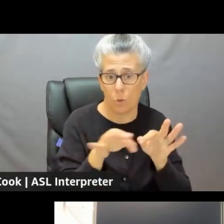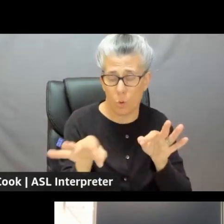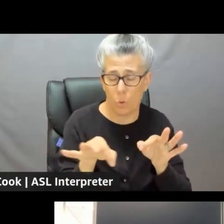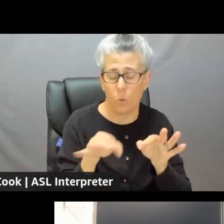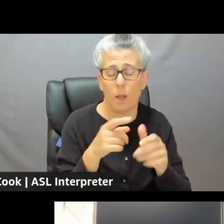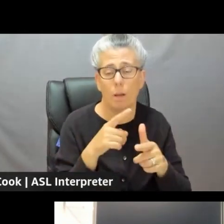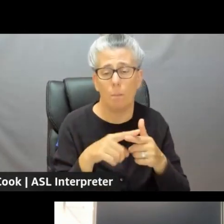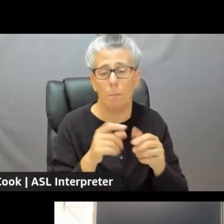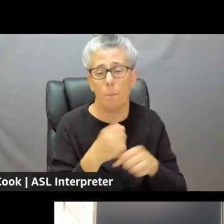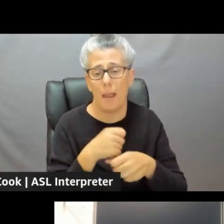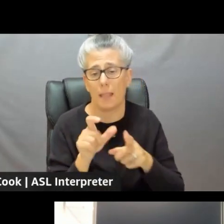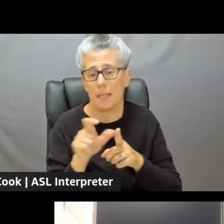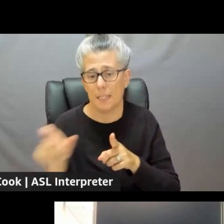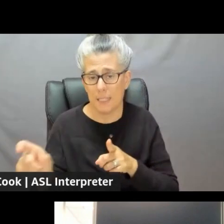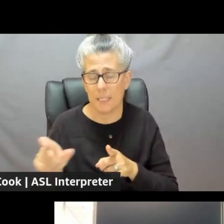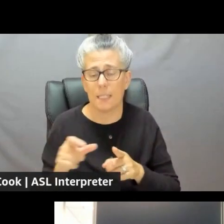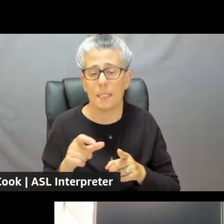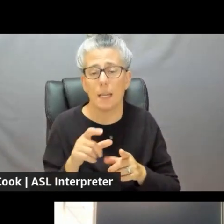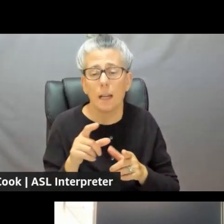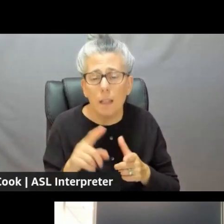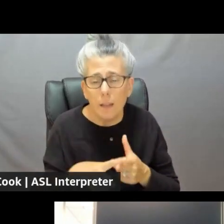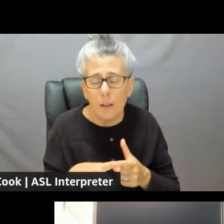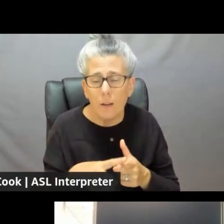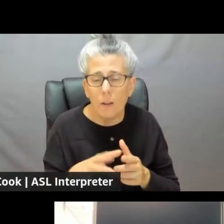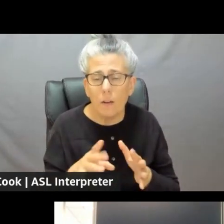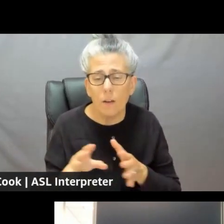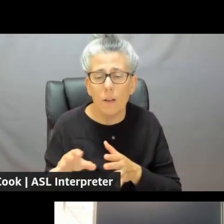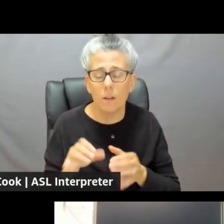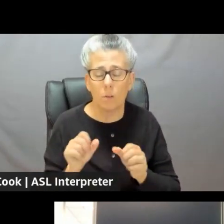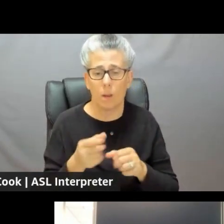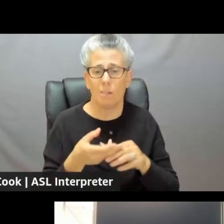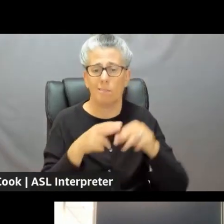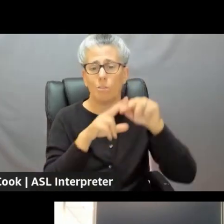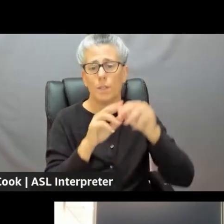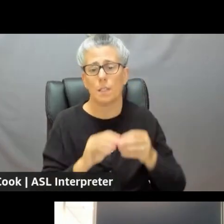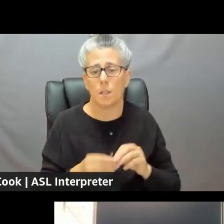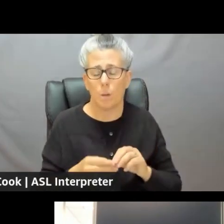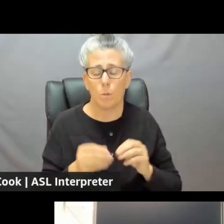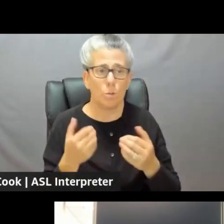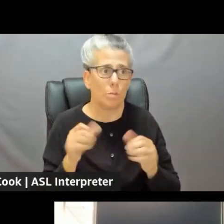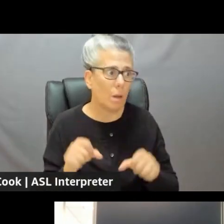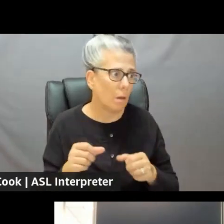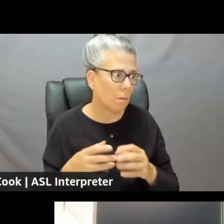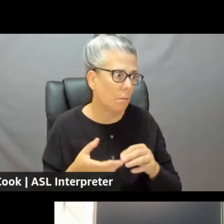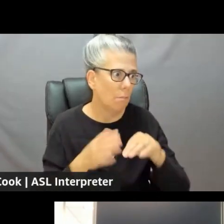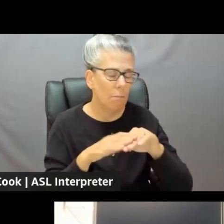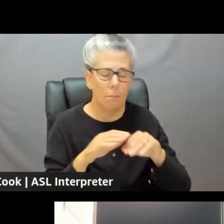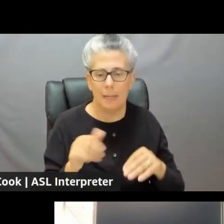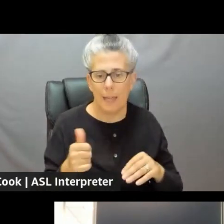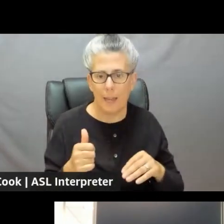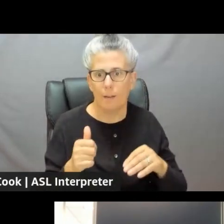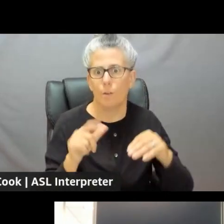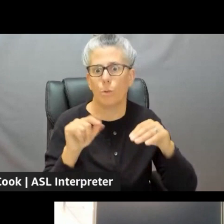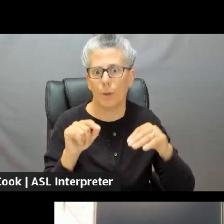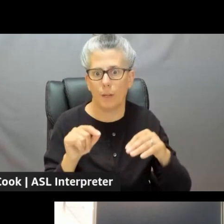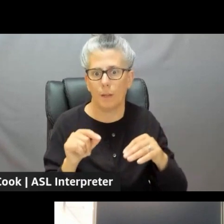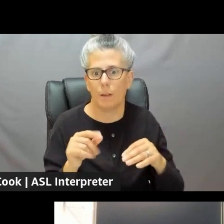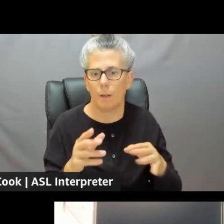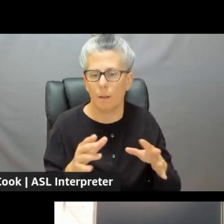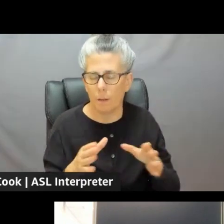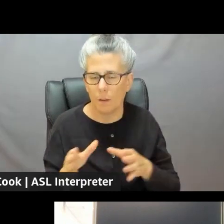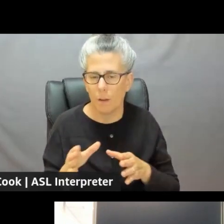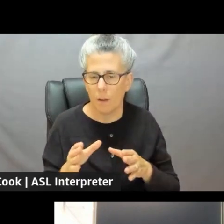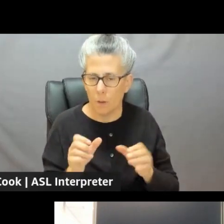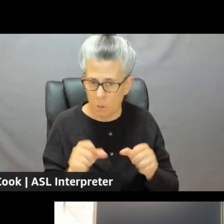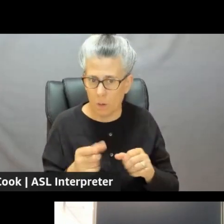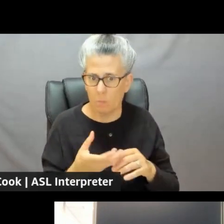for you, right? And that number can increase, right? You can have like 10 of them, 20 of them, and instead of like copy pasting and